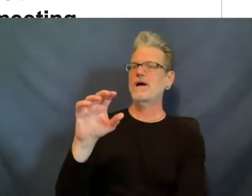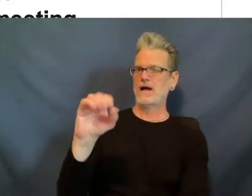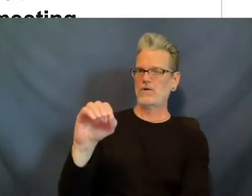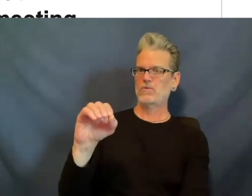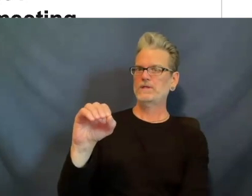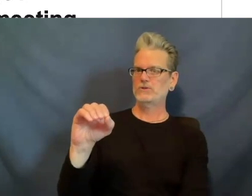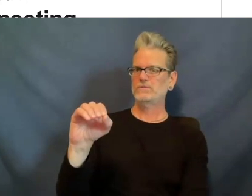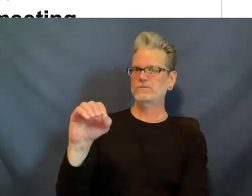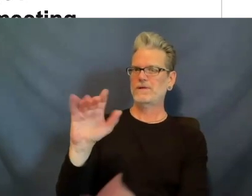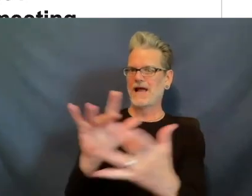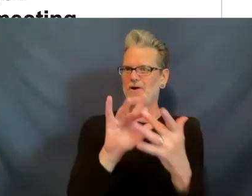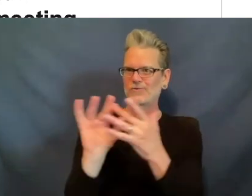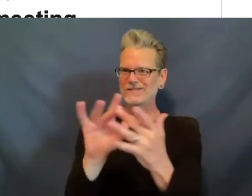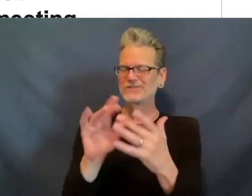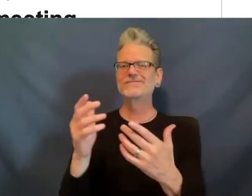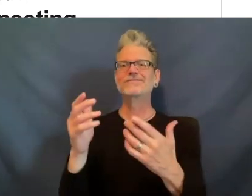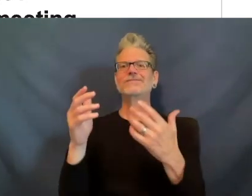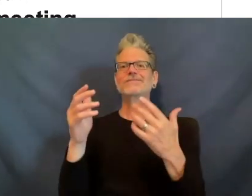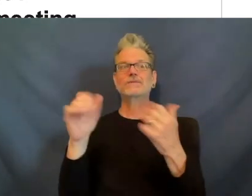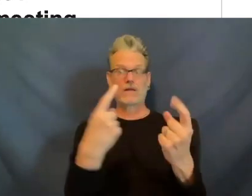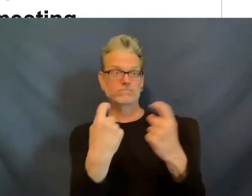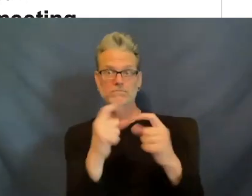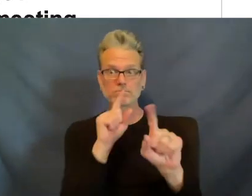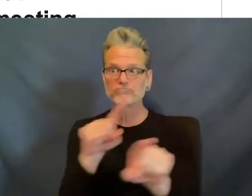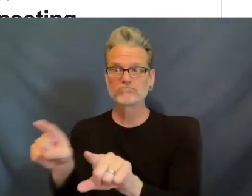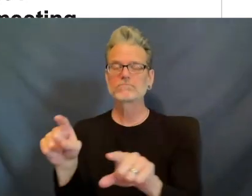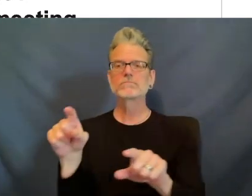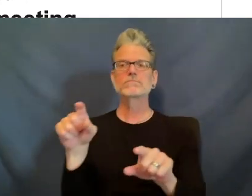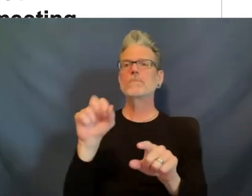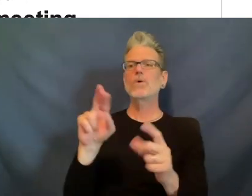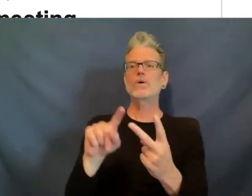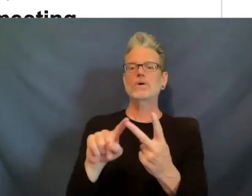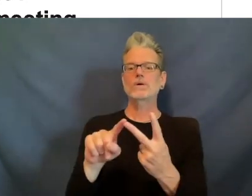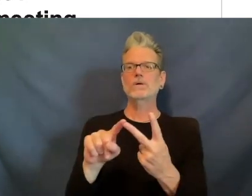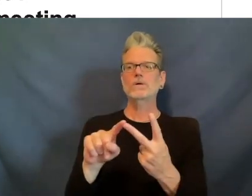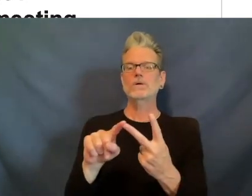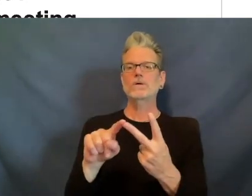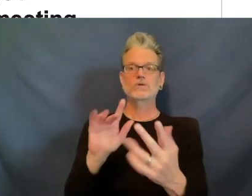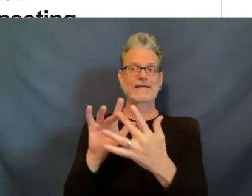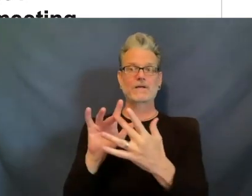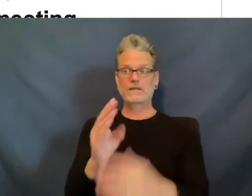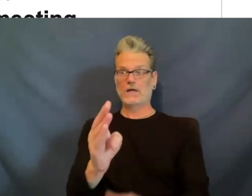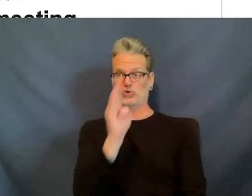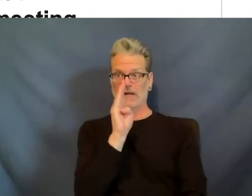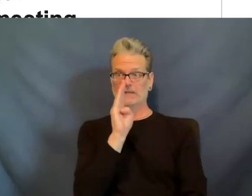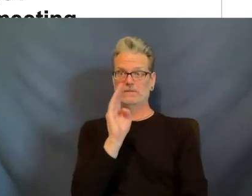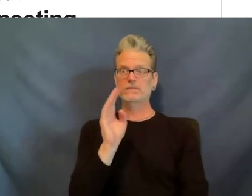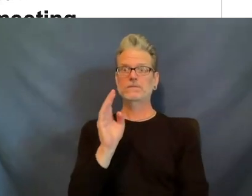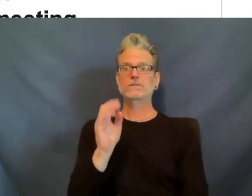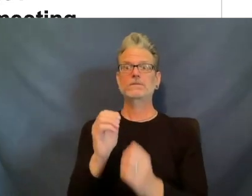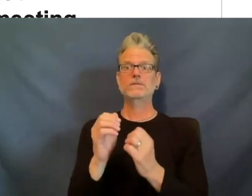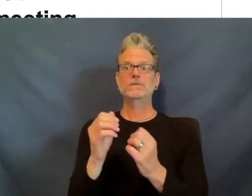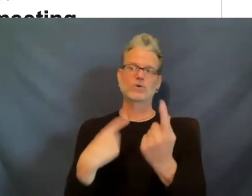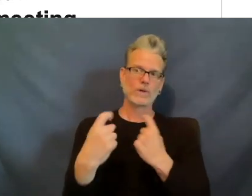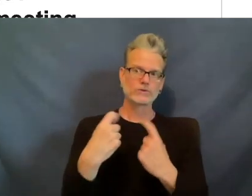to help answer any questions you may have, or we can be contacted directly with questions